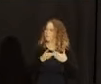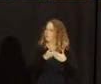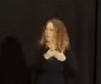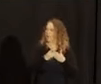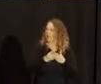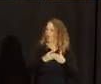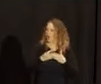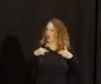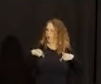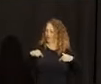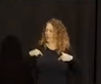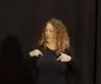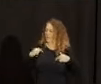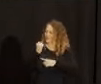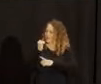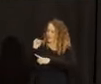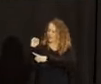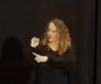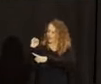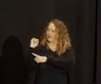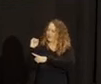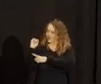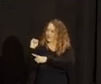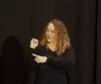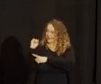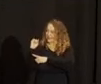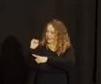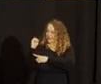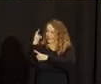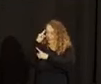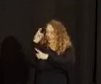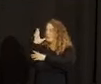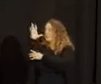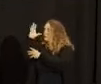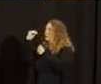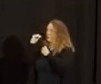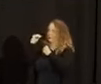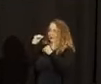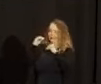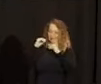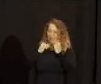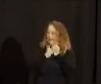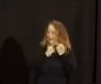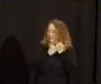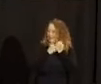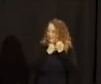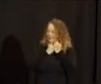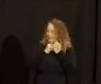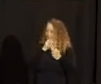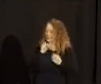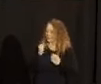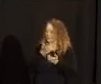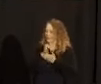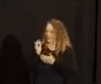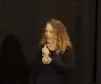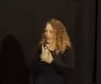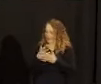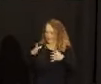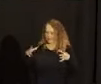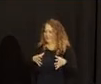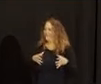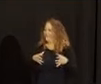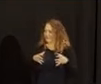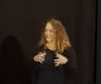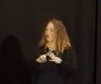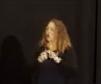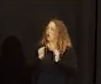this space, really, frankly, building on their parents' advocacy. Because so much of the advocacy in the disability rights space